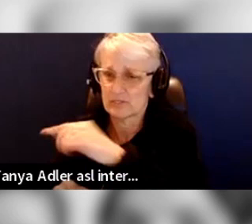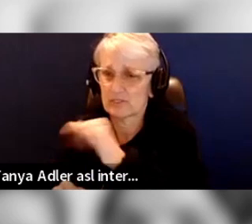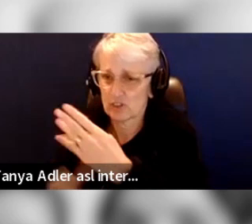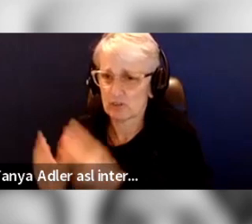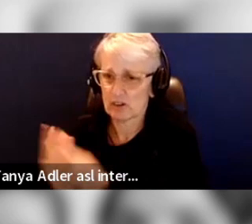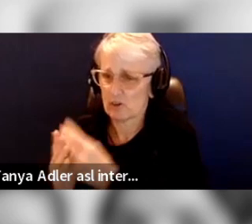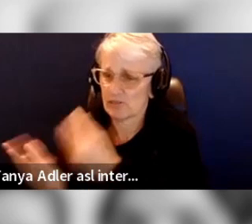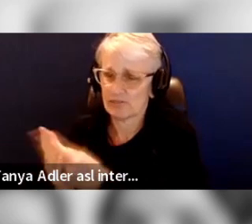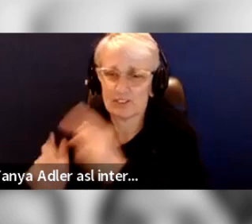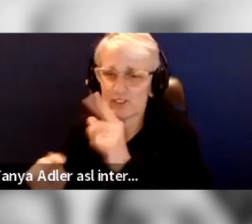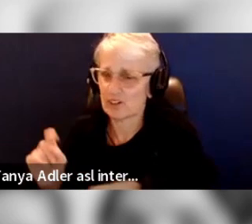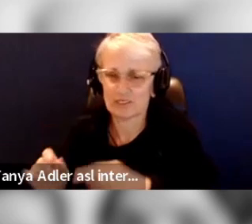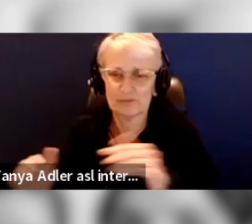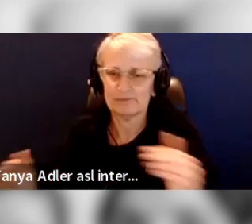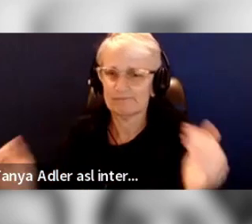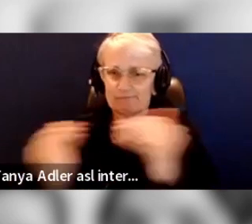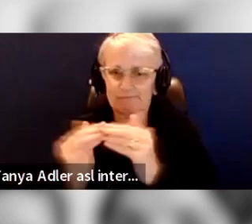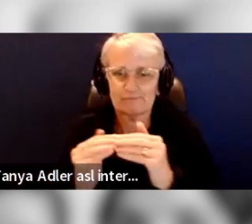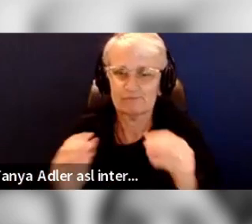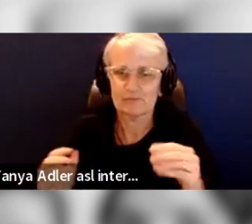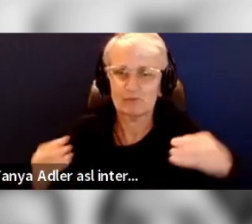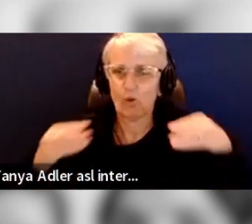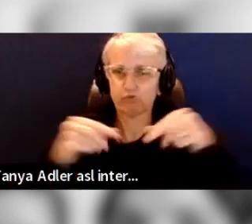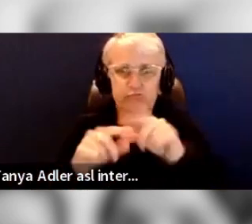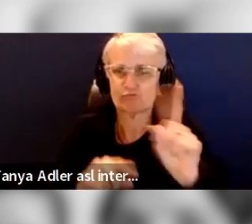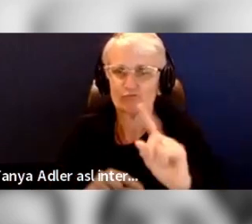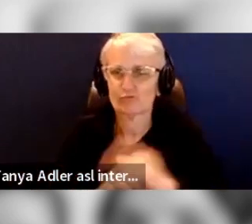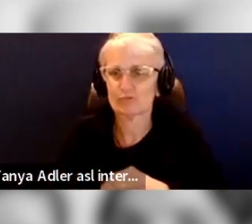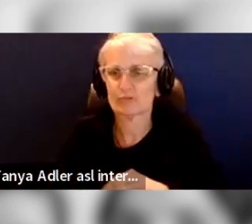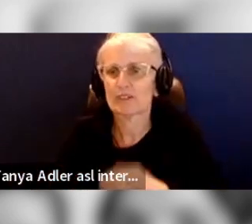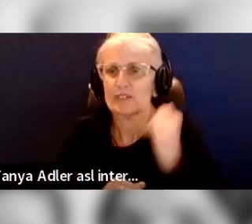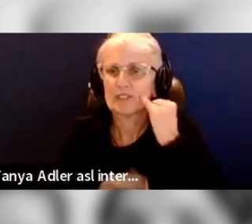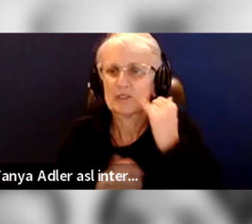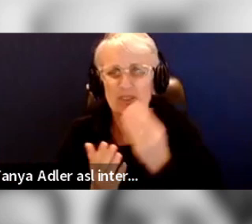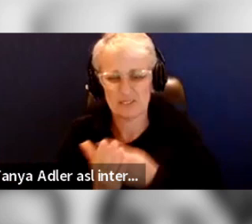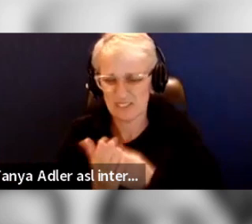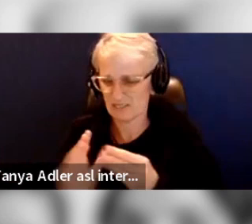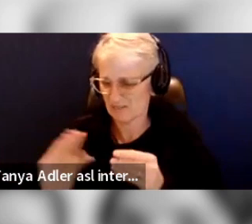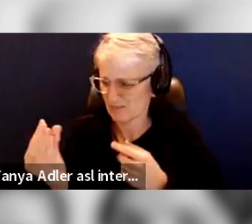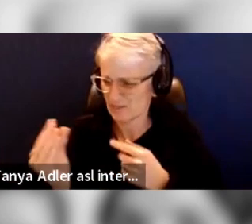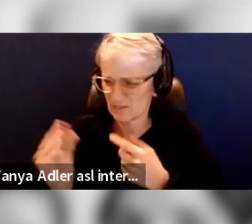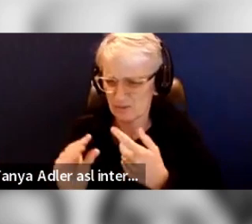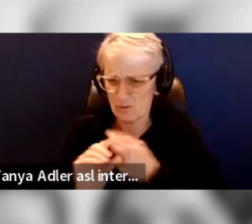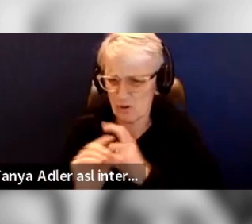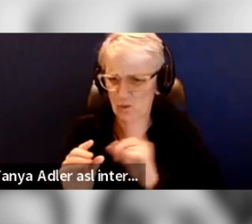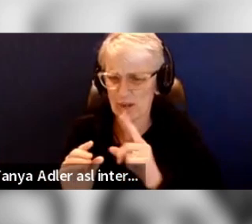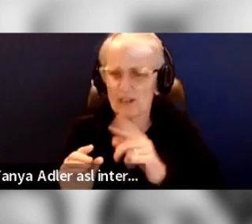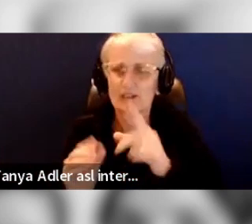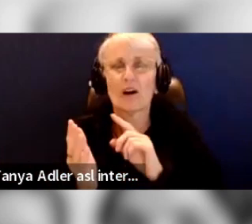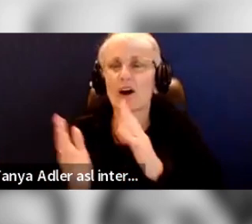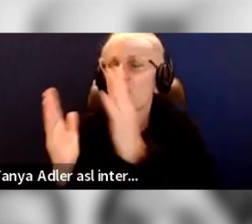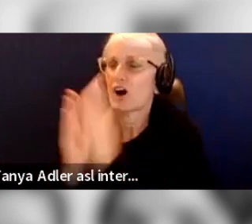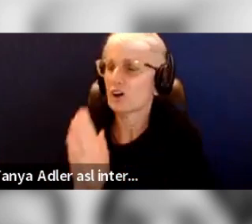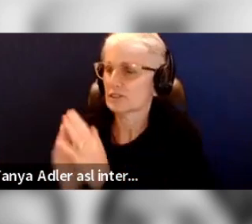growth funding, you cannot use it to match the funds for this program. If you're getting funding and you're not sure what their funding source is, check with the person